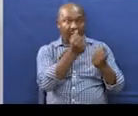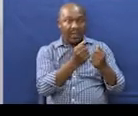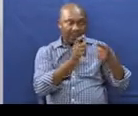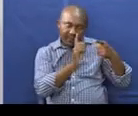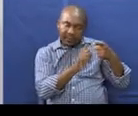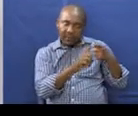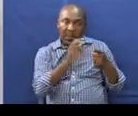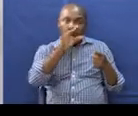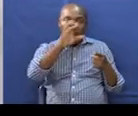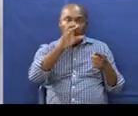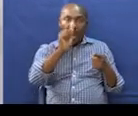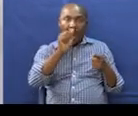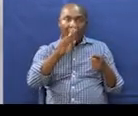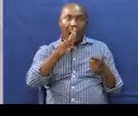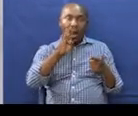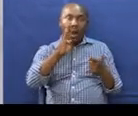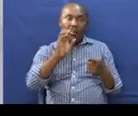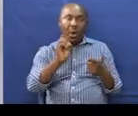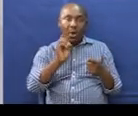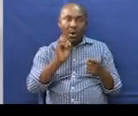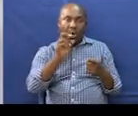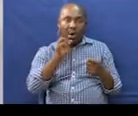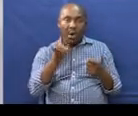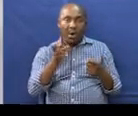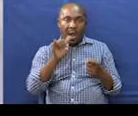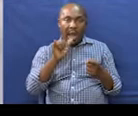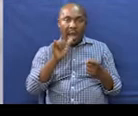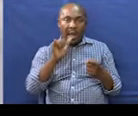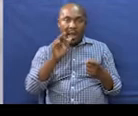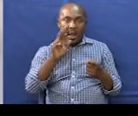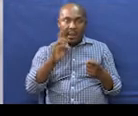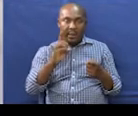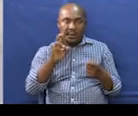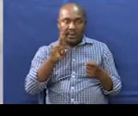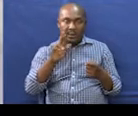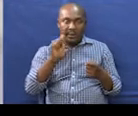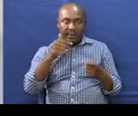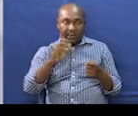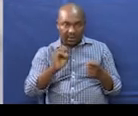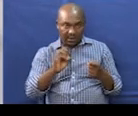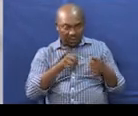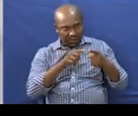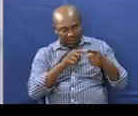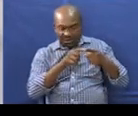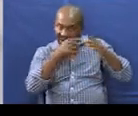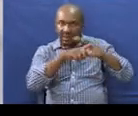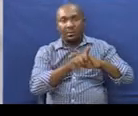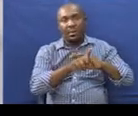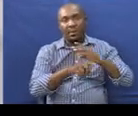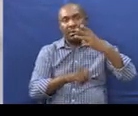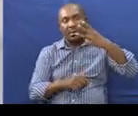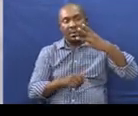And its 3 forms: starch, reducing sugar, and